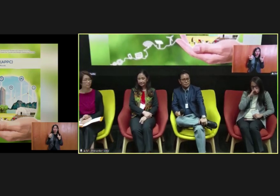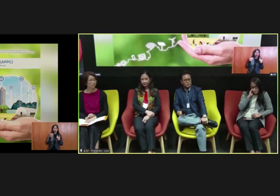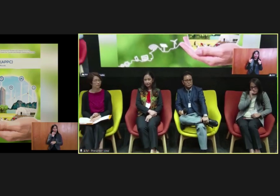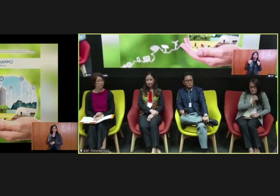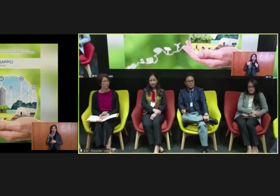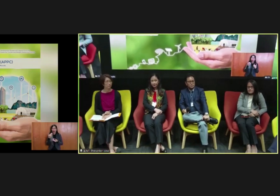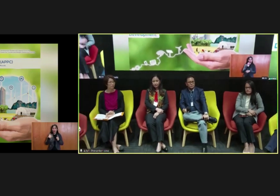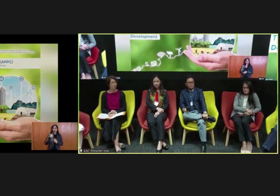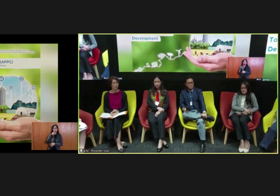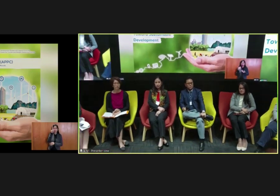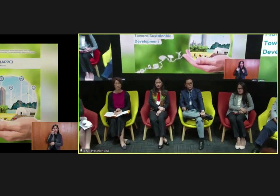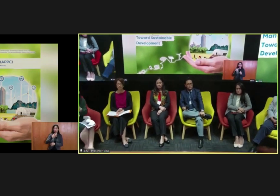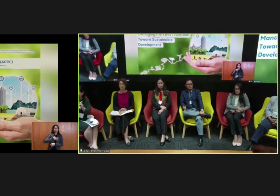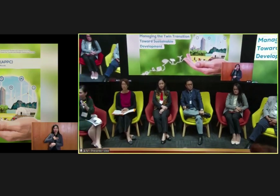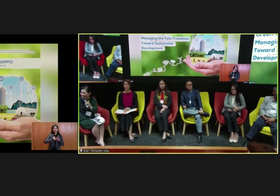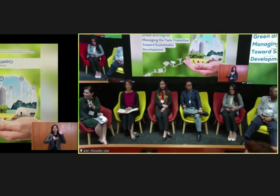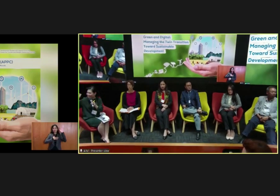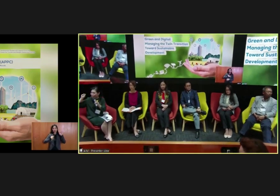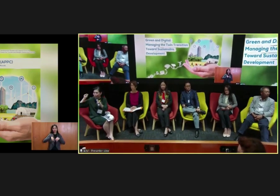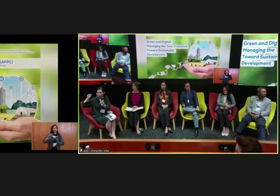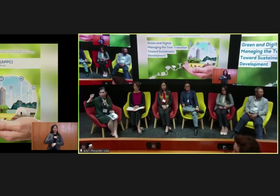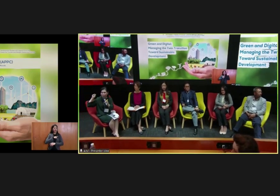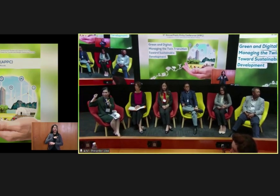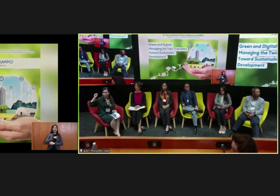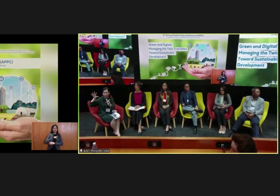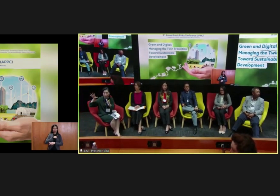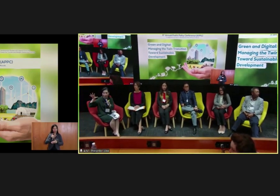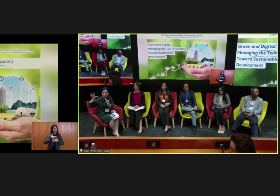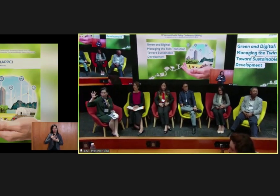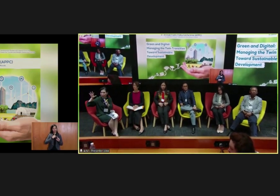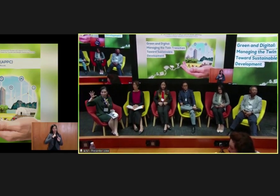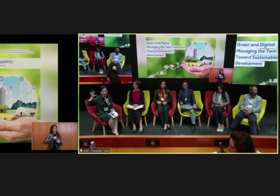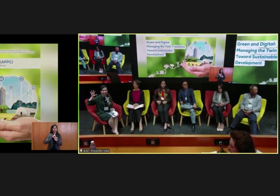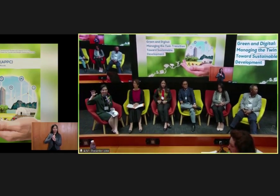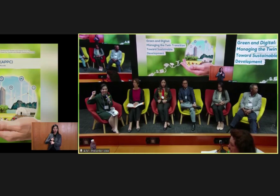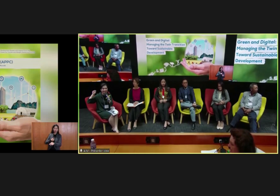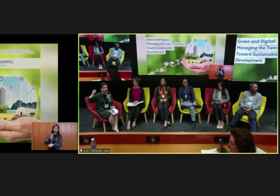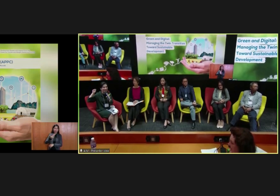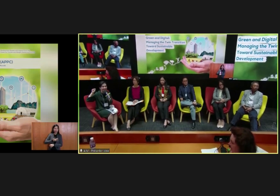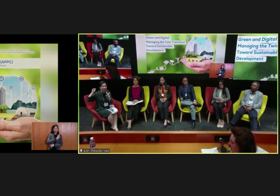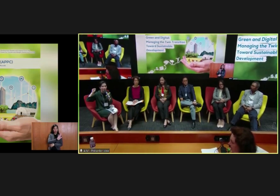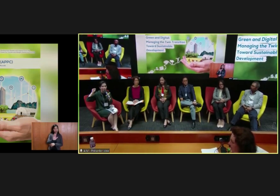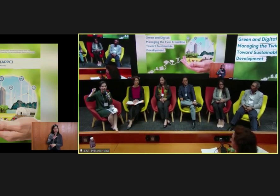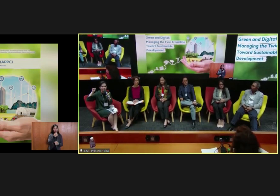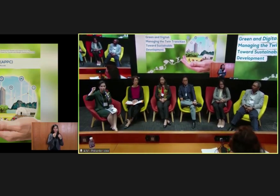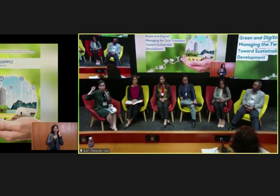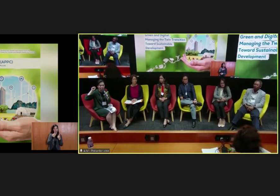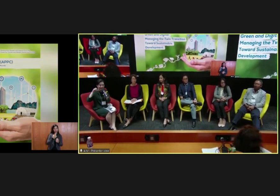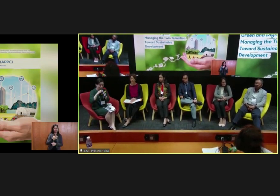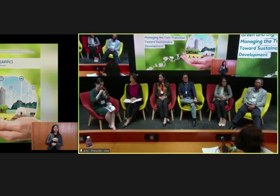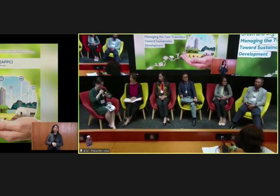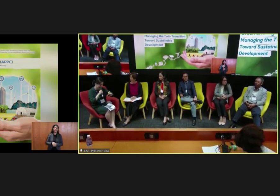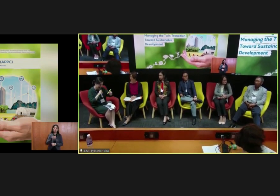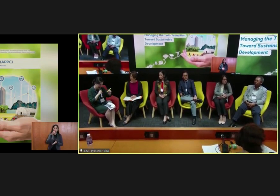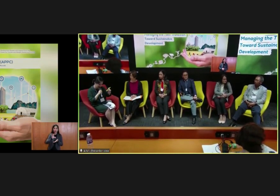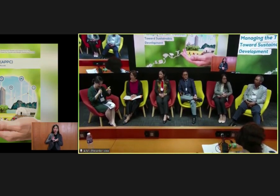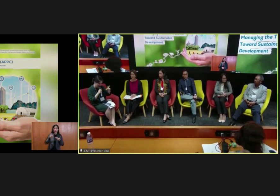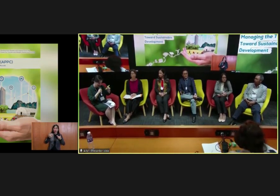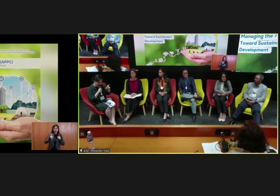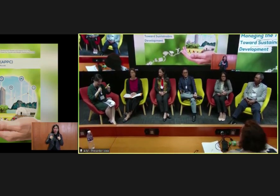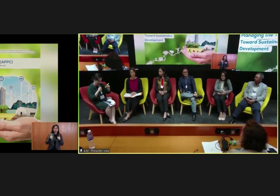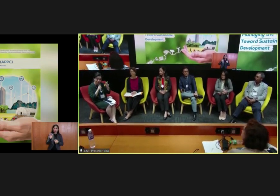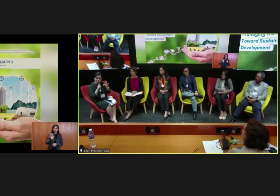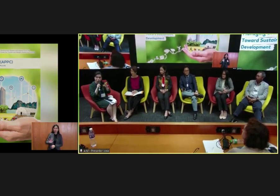just raise your hand. We would be more than happy to accommodate questions, comments. All right, so we have